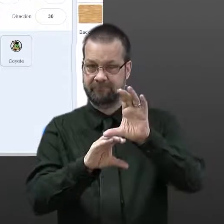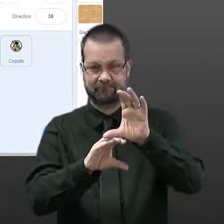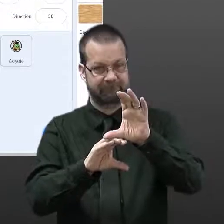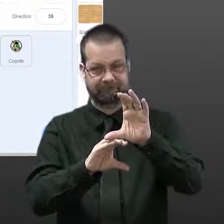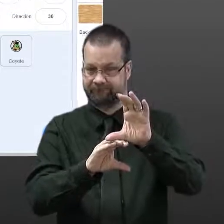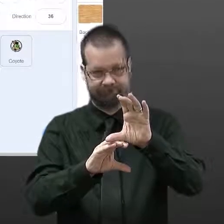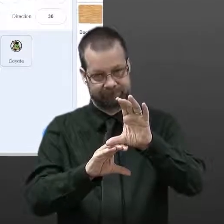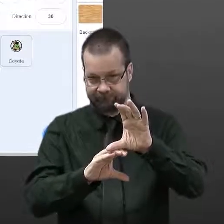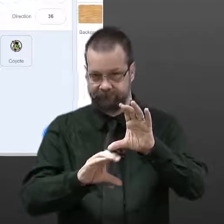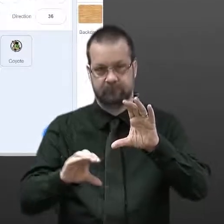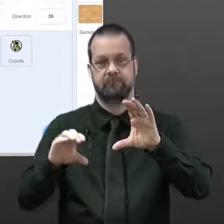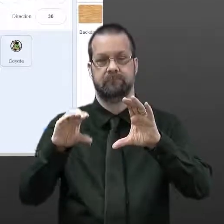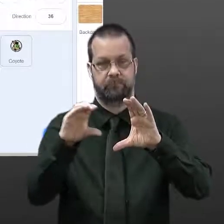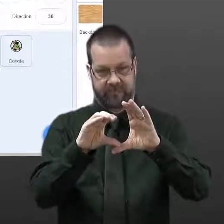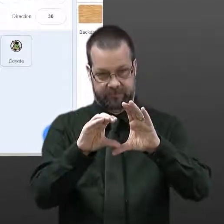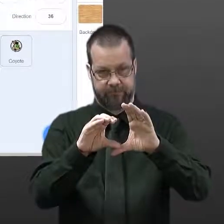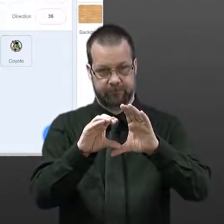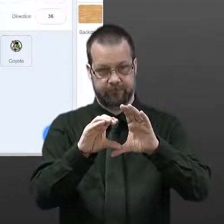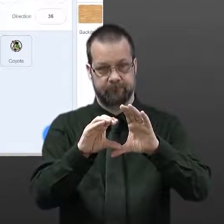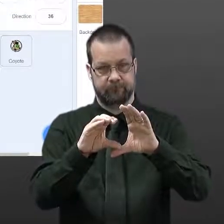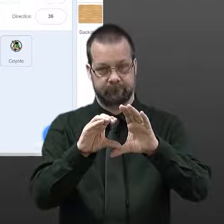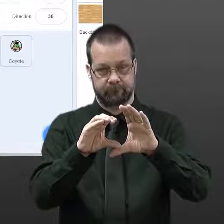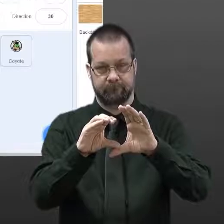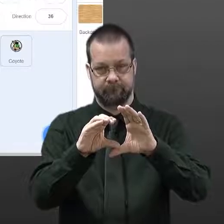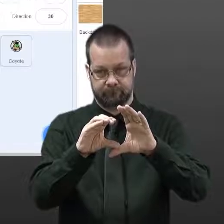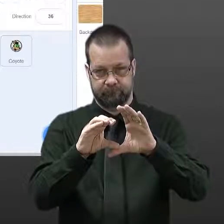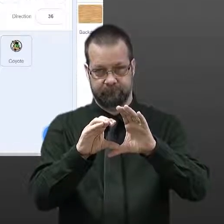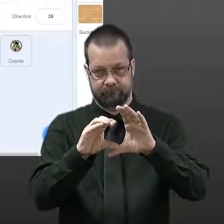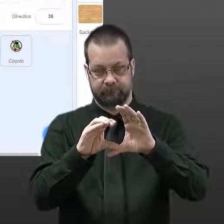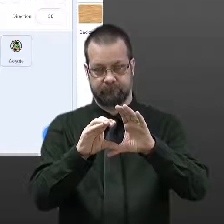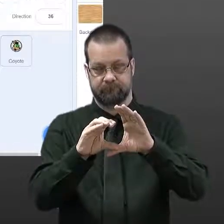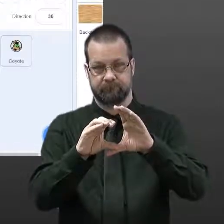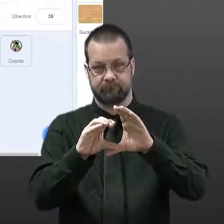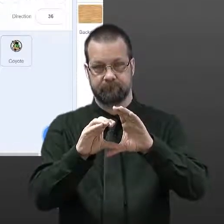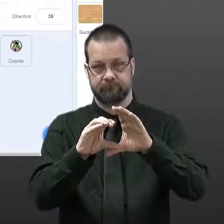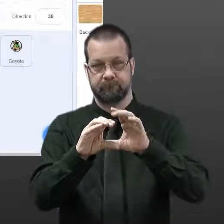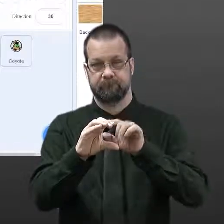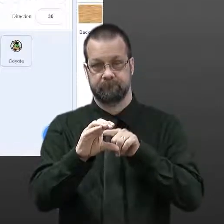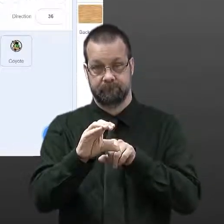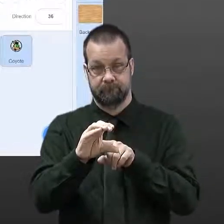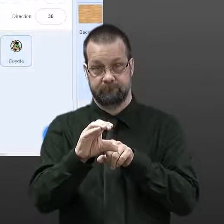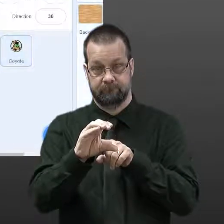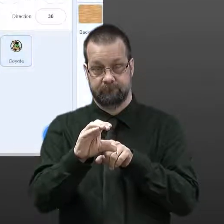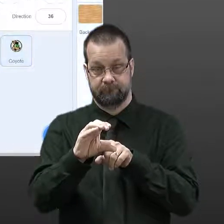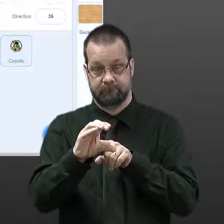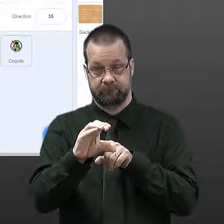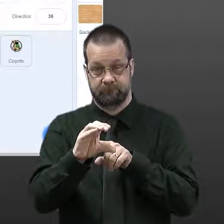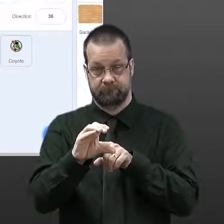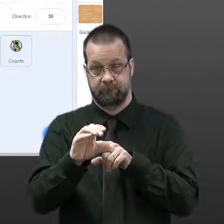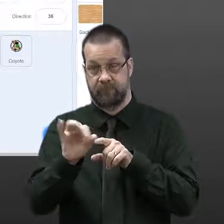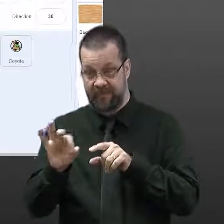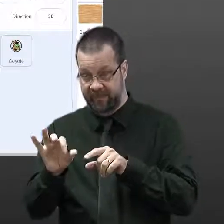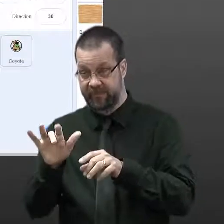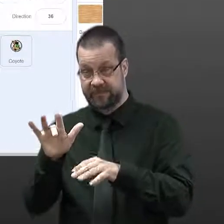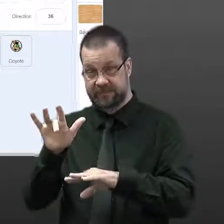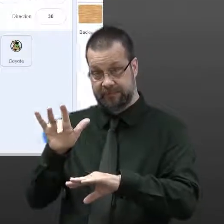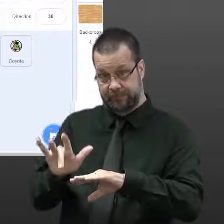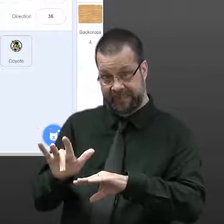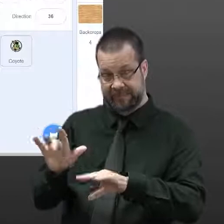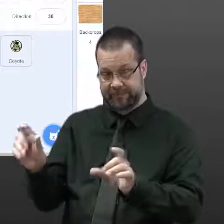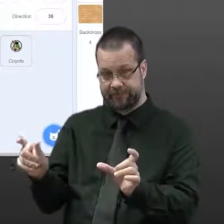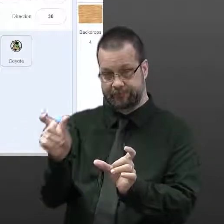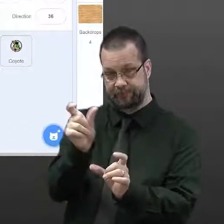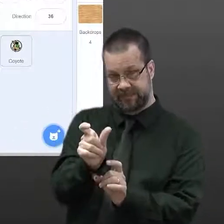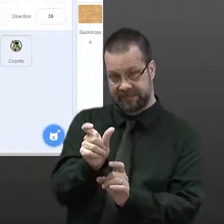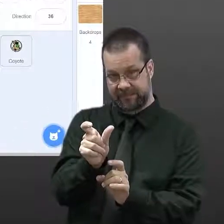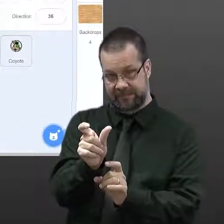putting them on top. We're going to put this inside, and we're going to put our key space pressed block. And we